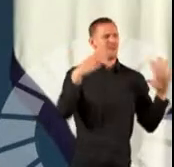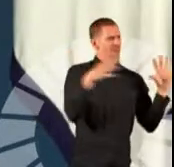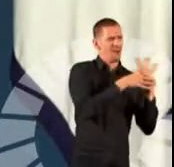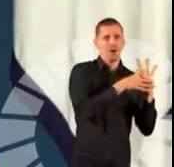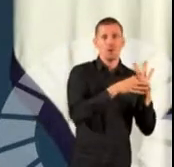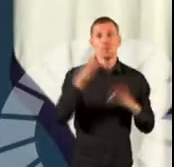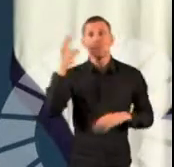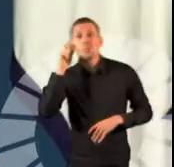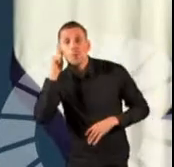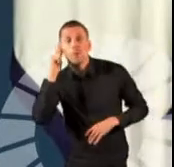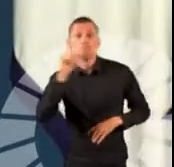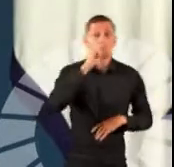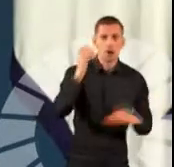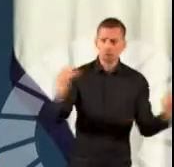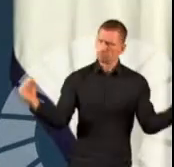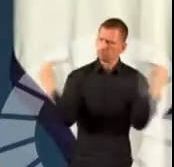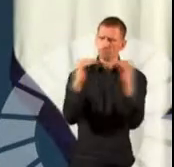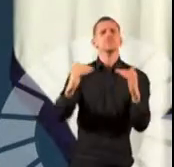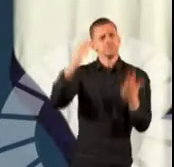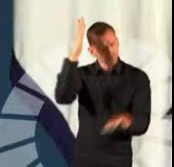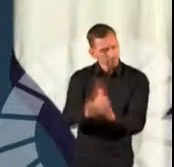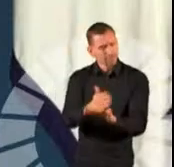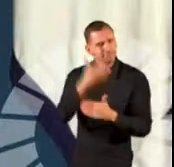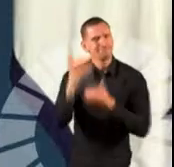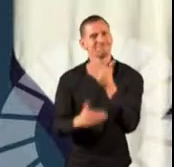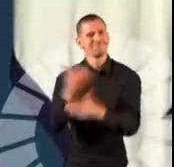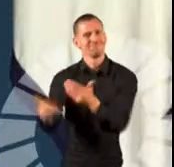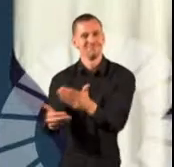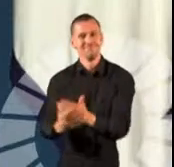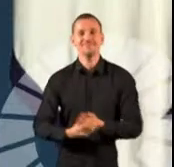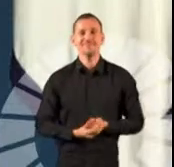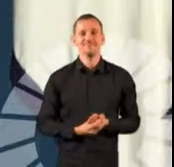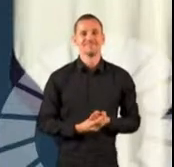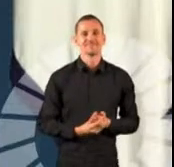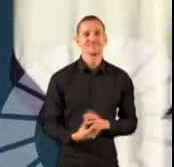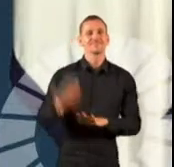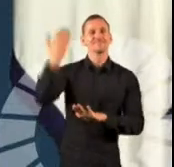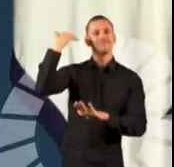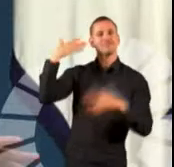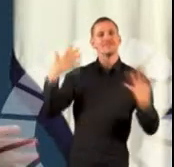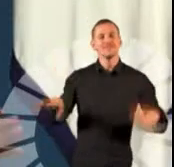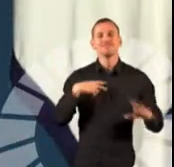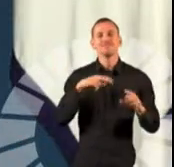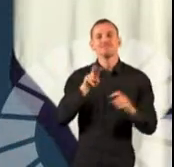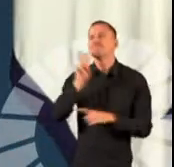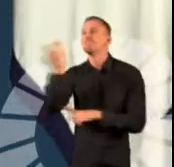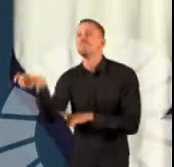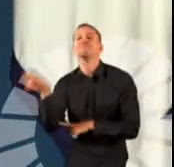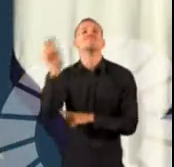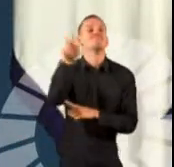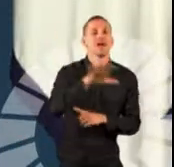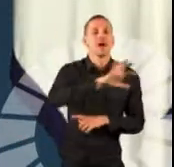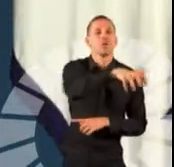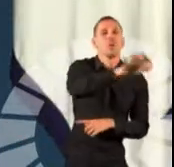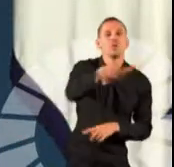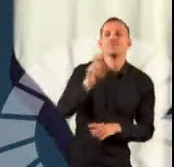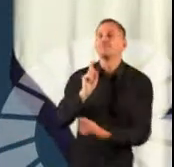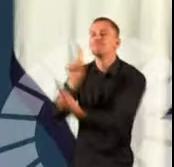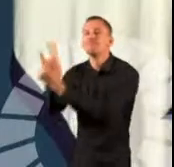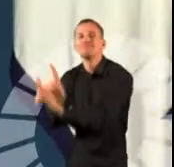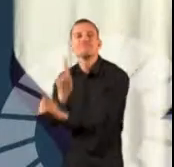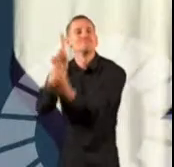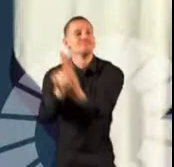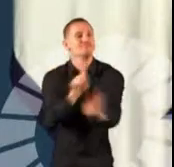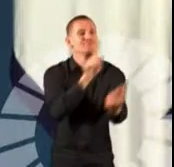leaders, and we have discussed some of the most pressing issues of our time: COVID-19, climate